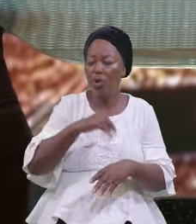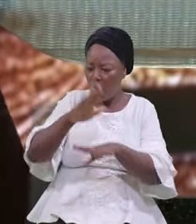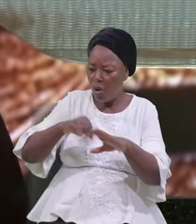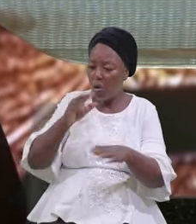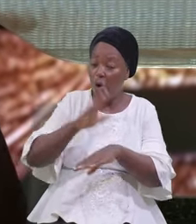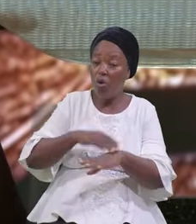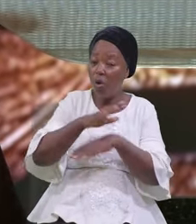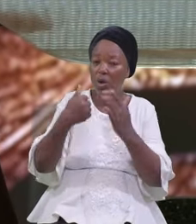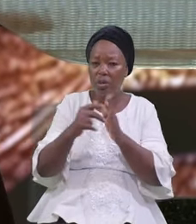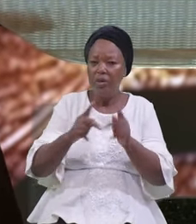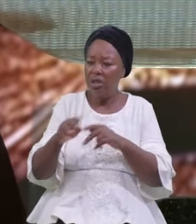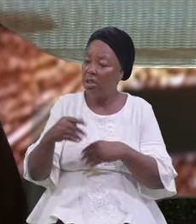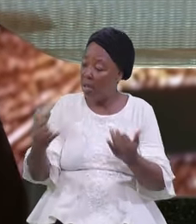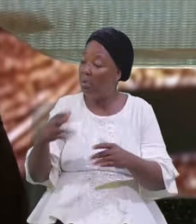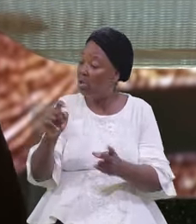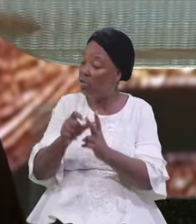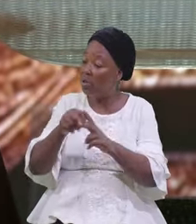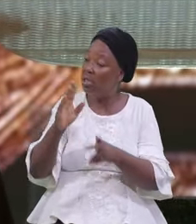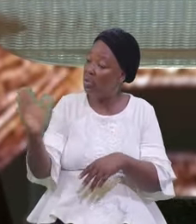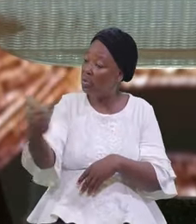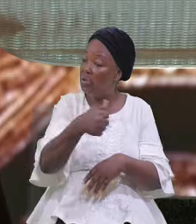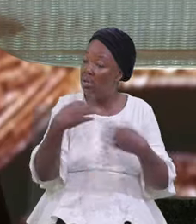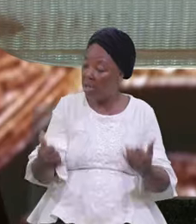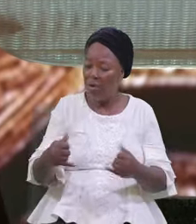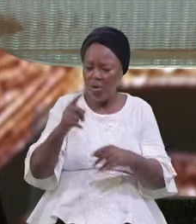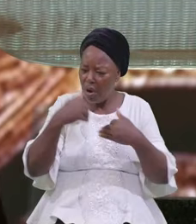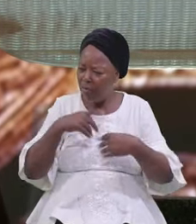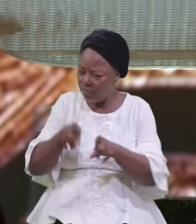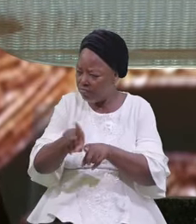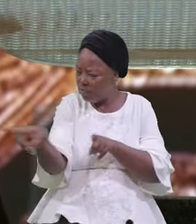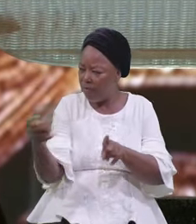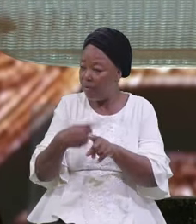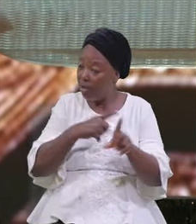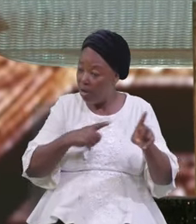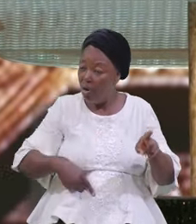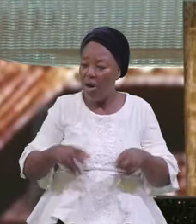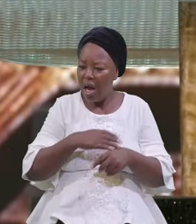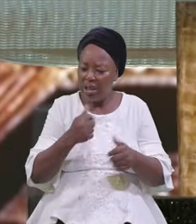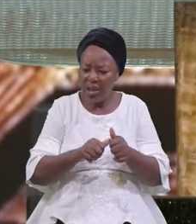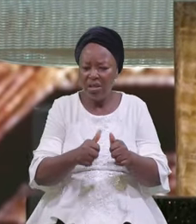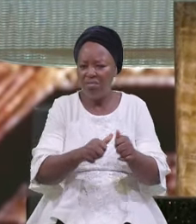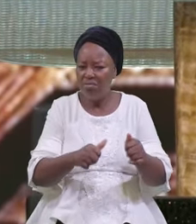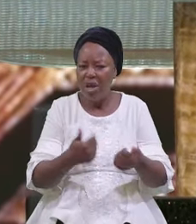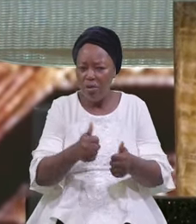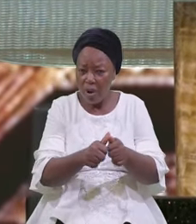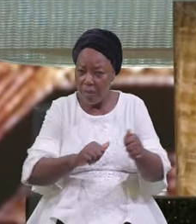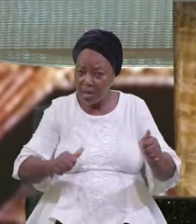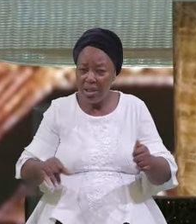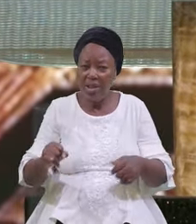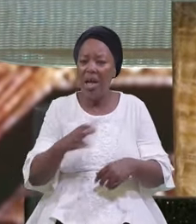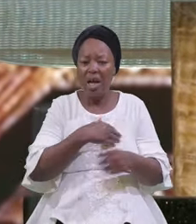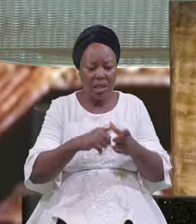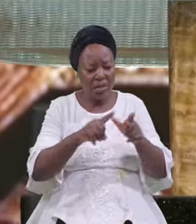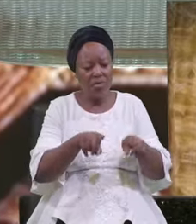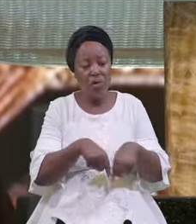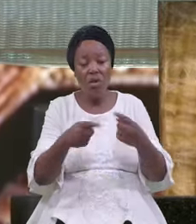said, the choice is yours now. You've gone away from the Lord and you have backslidden and gone